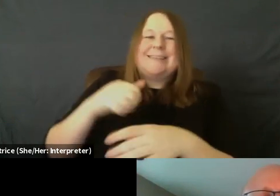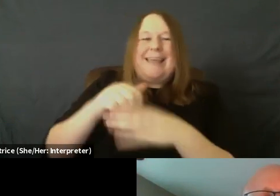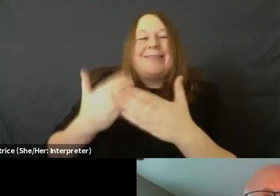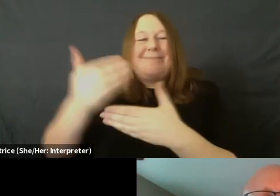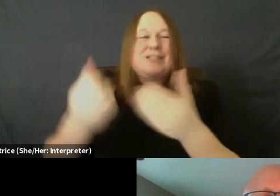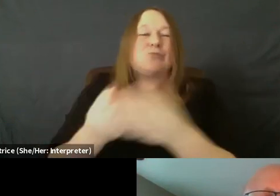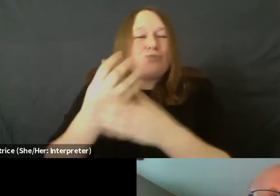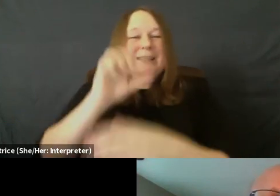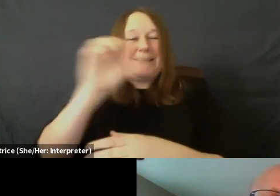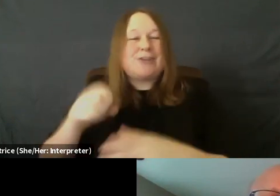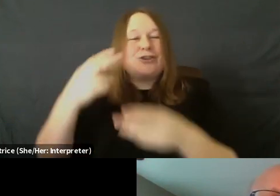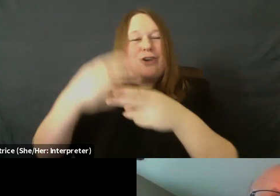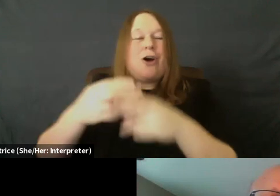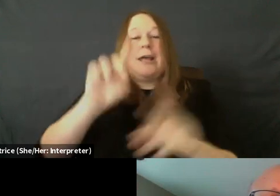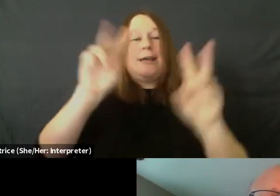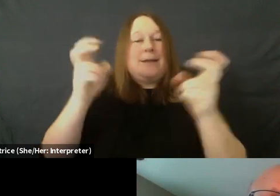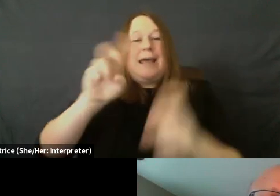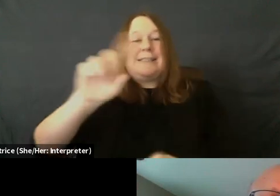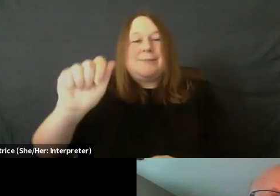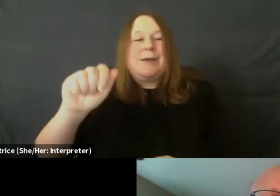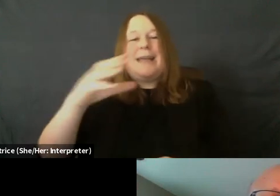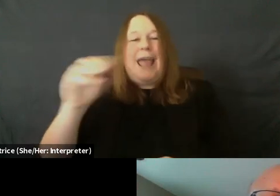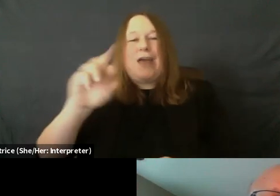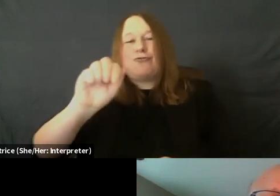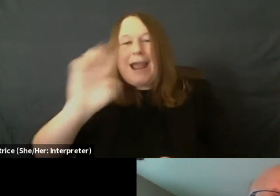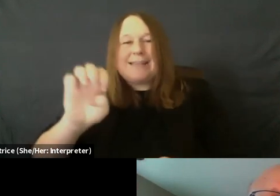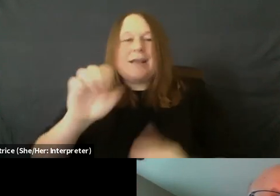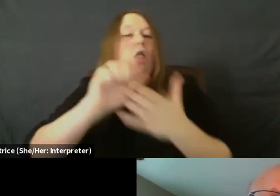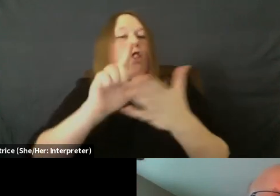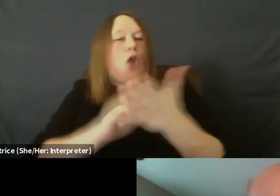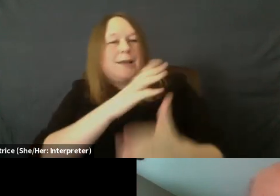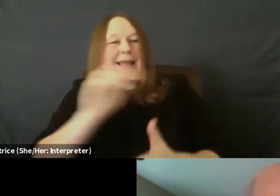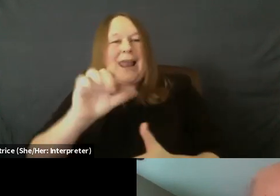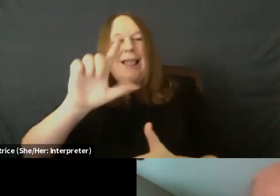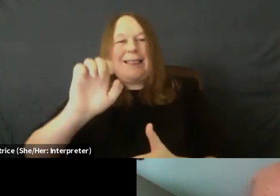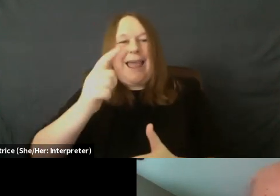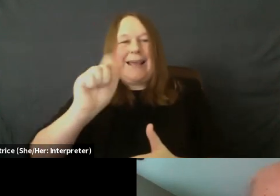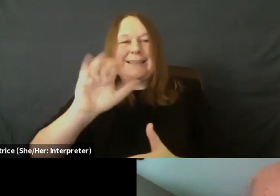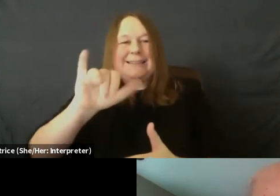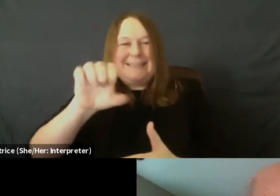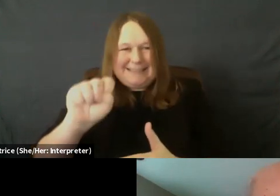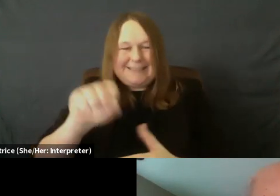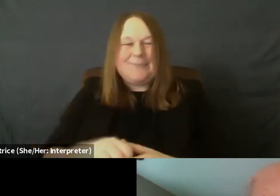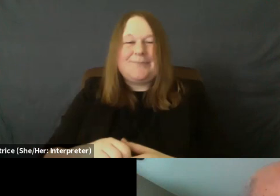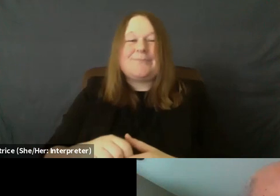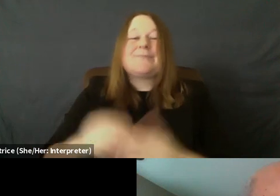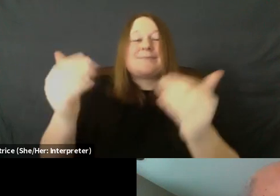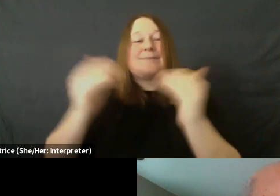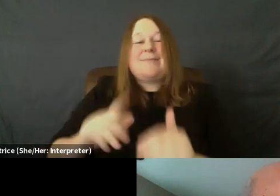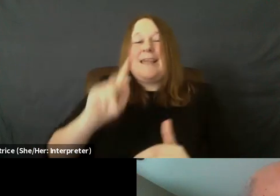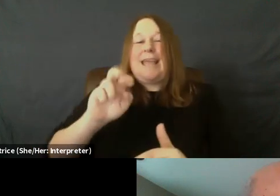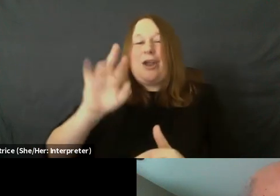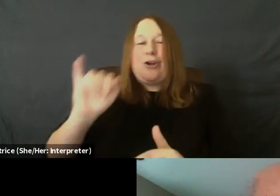semester entitled Disability and Race, Laws and Legacies. We also have with us today Carrie